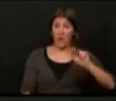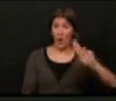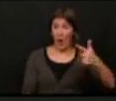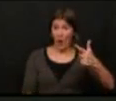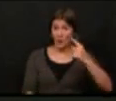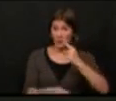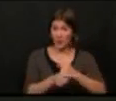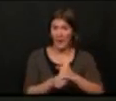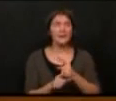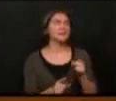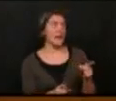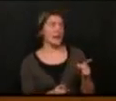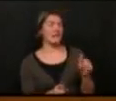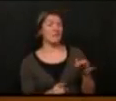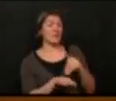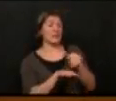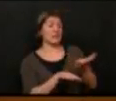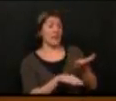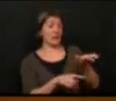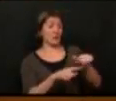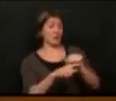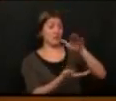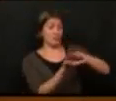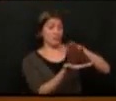go to the academy this...